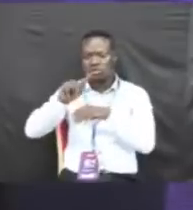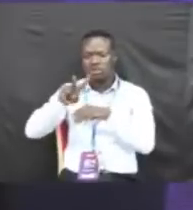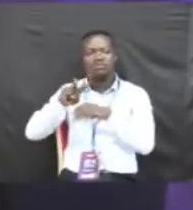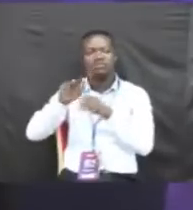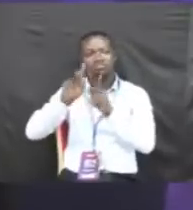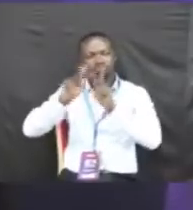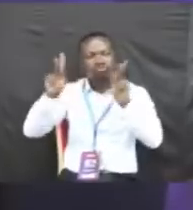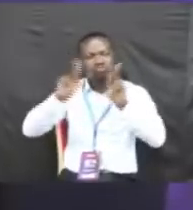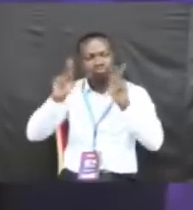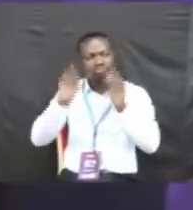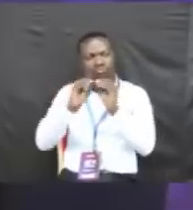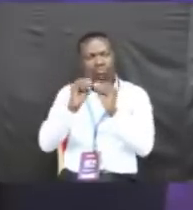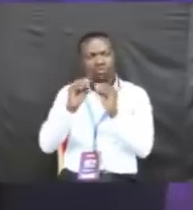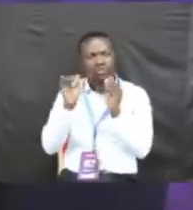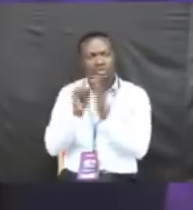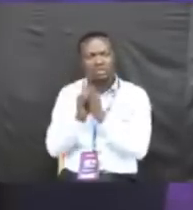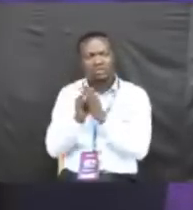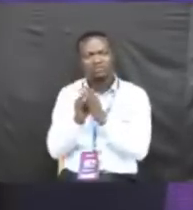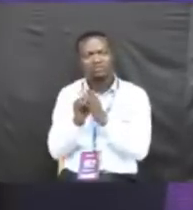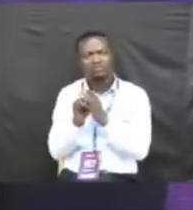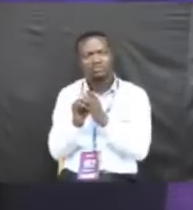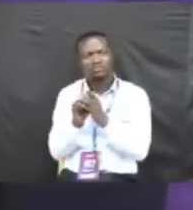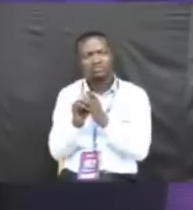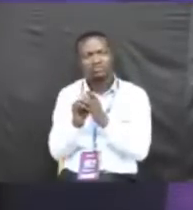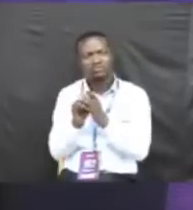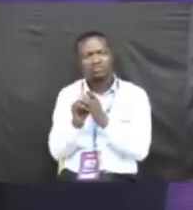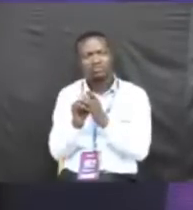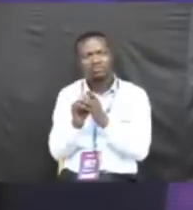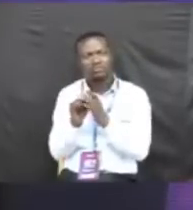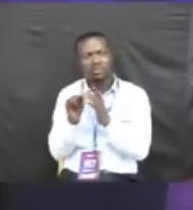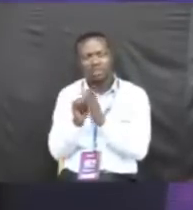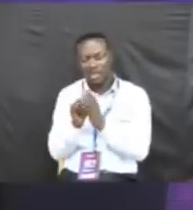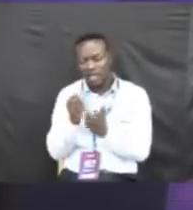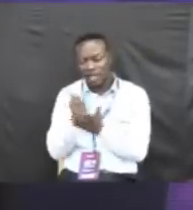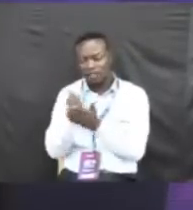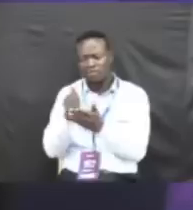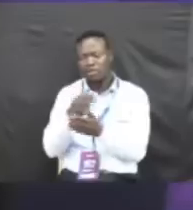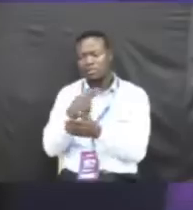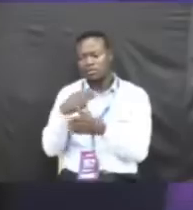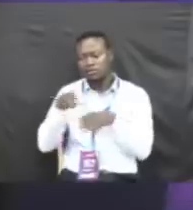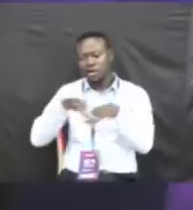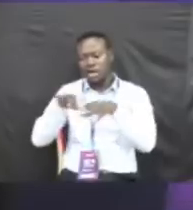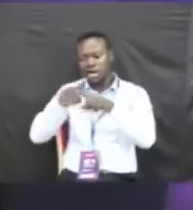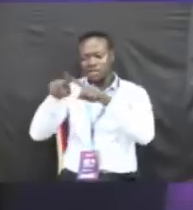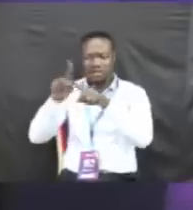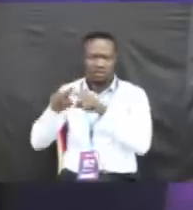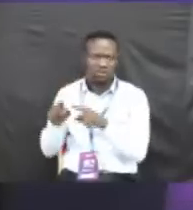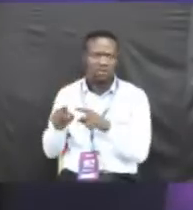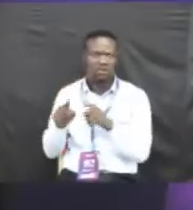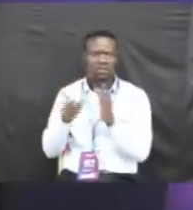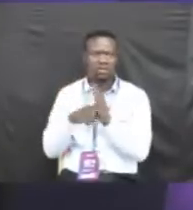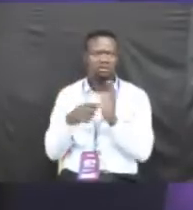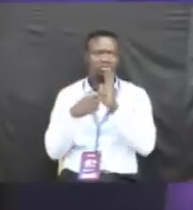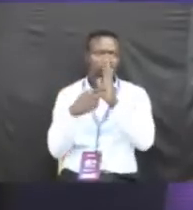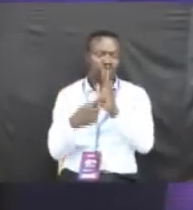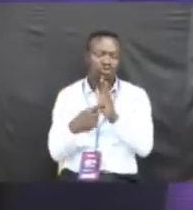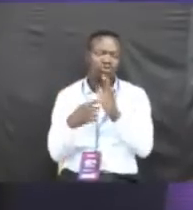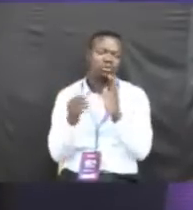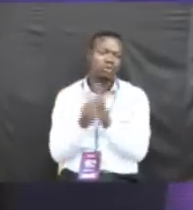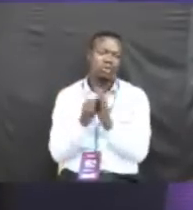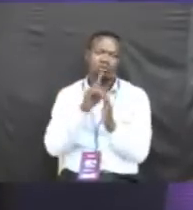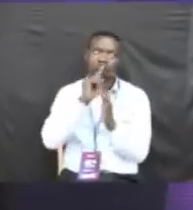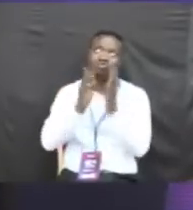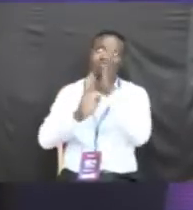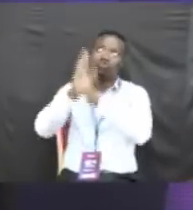station as a touch to a touch of ministerial variety and is indicative of the fact that